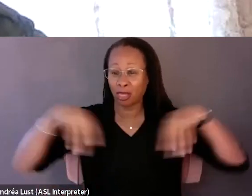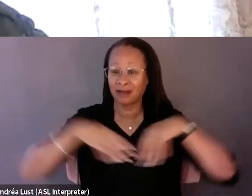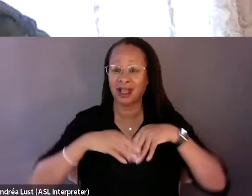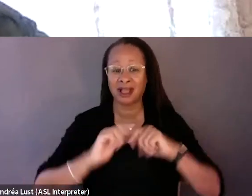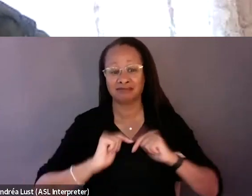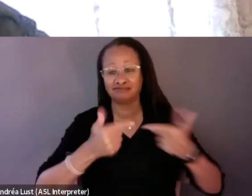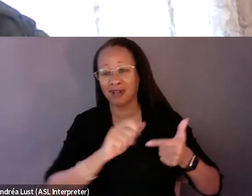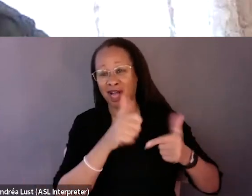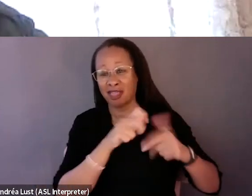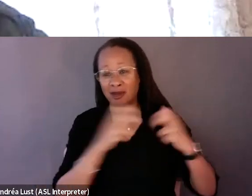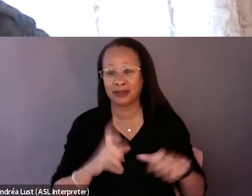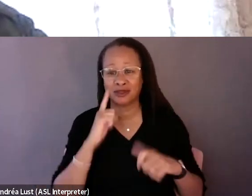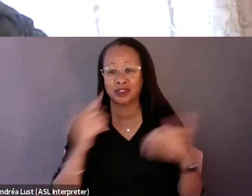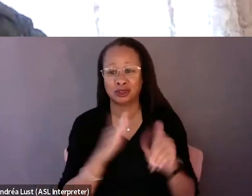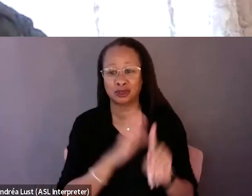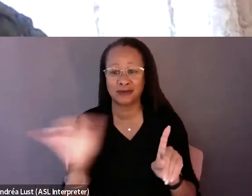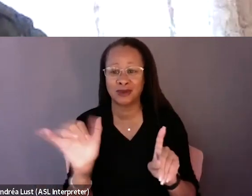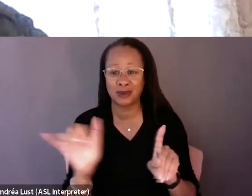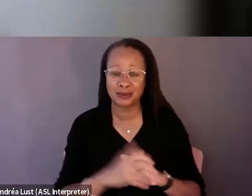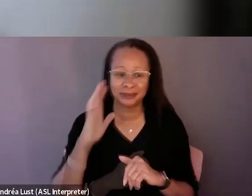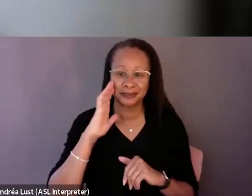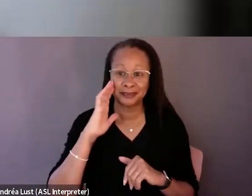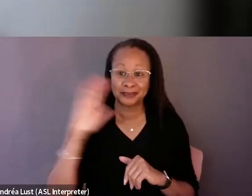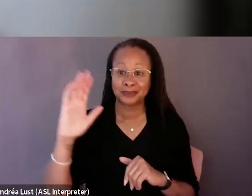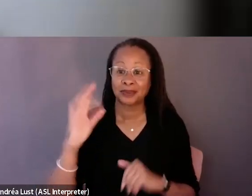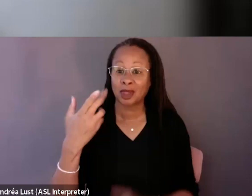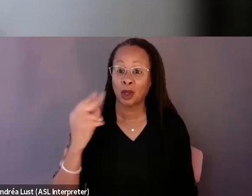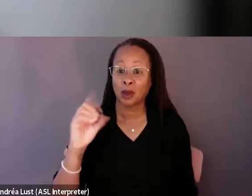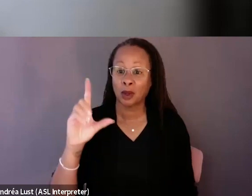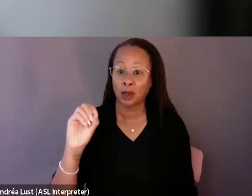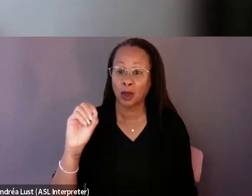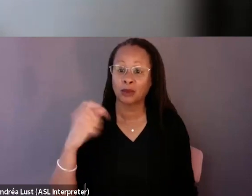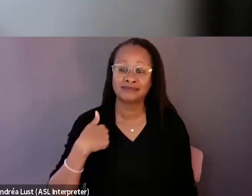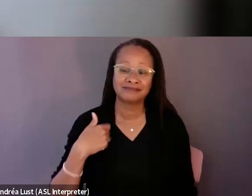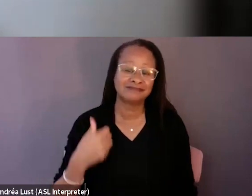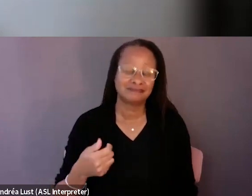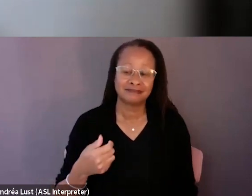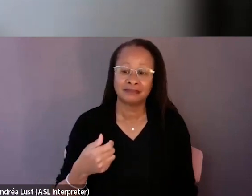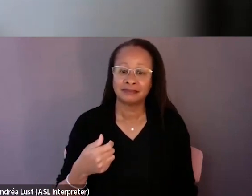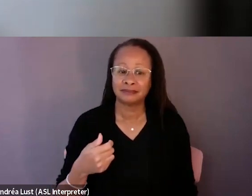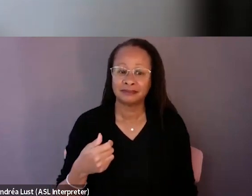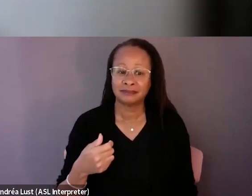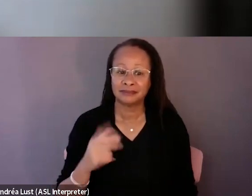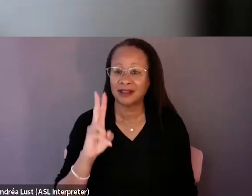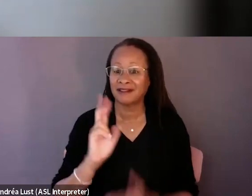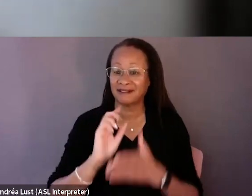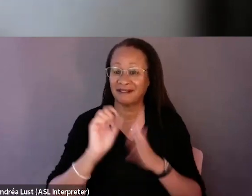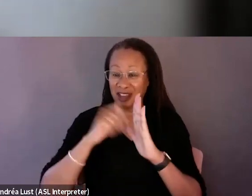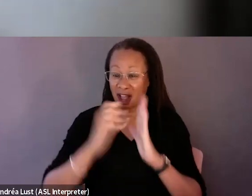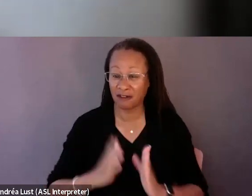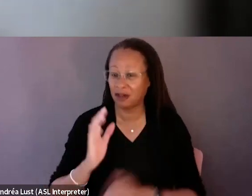allow the other panelists for today to introduce themselves as well. My name is Holo. I'm the videographer of this film,